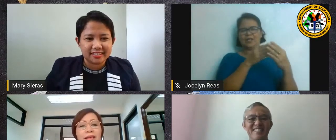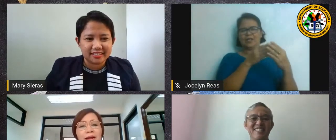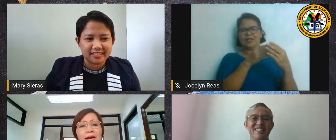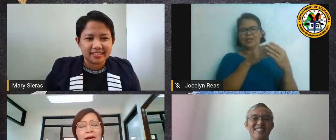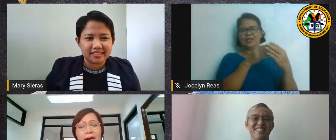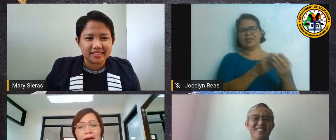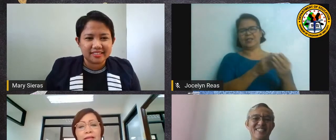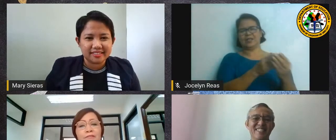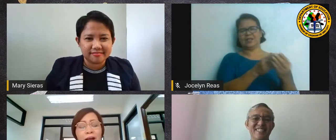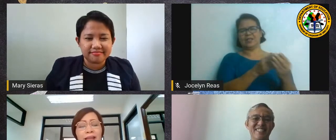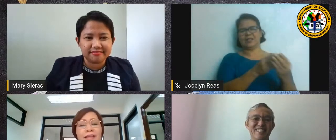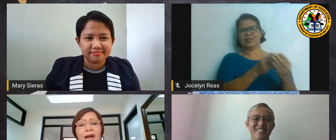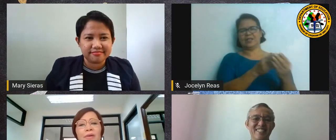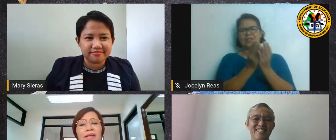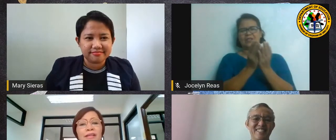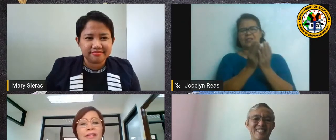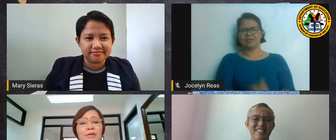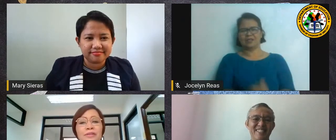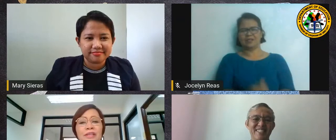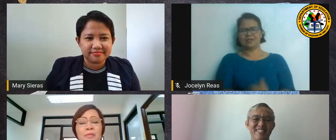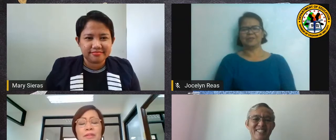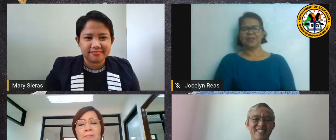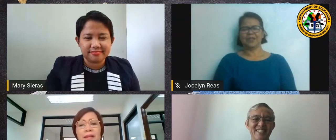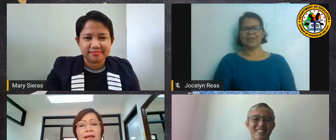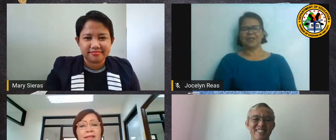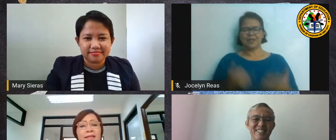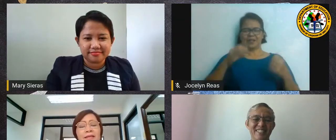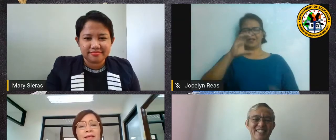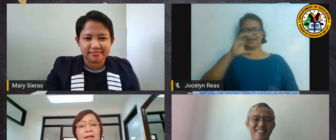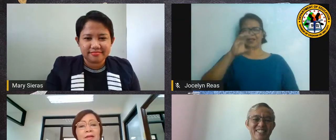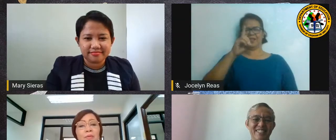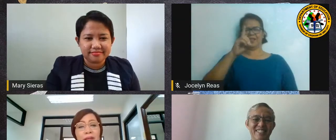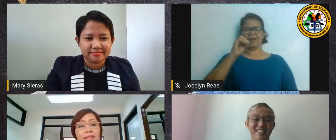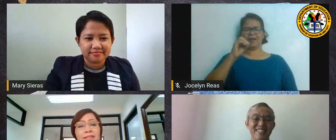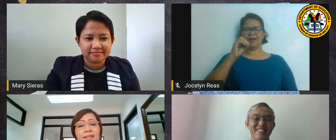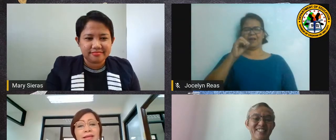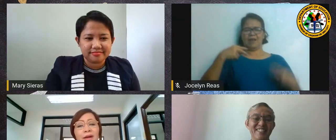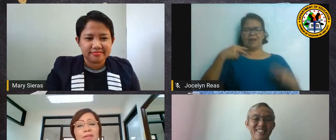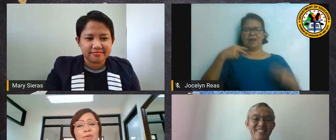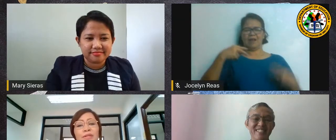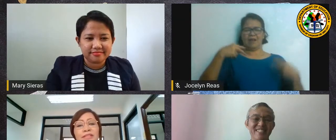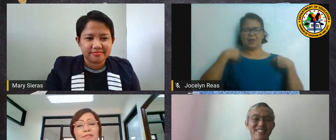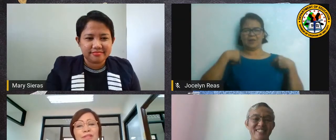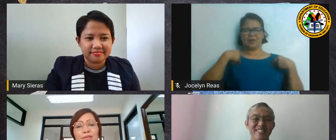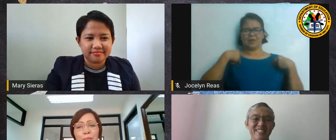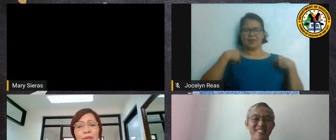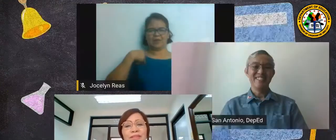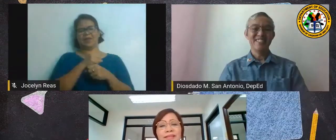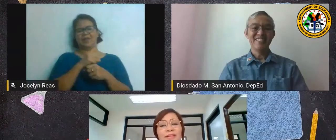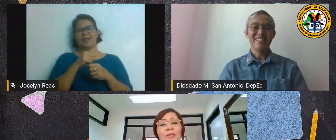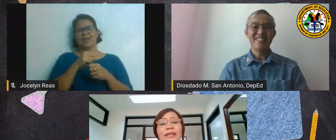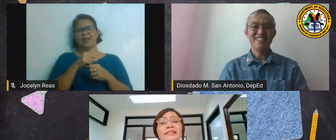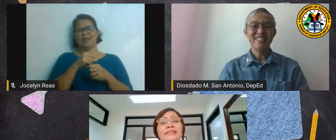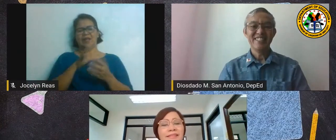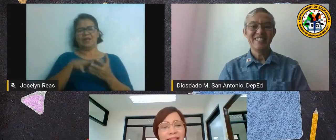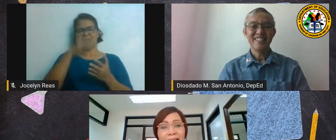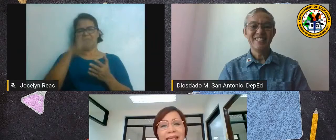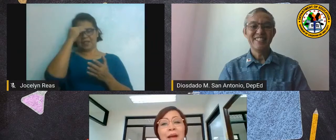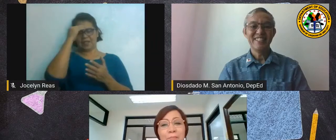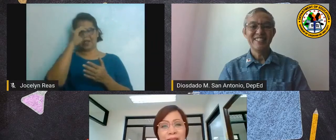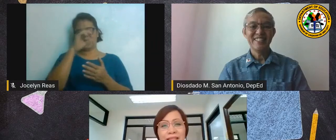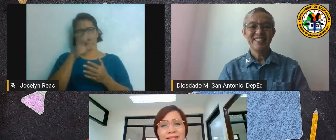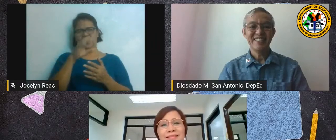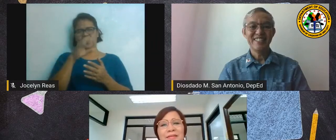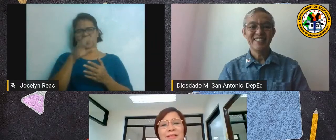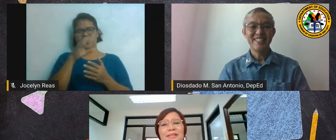actually refined our learning continuity plan with our school's division superintendent, who is